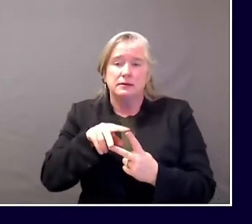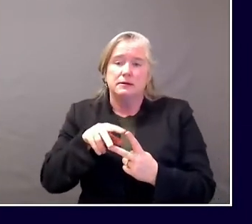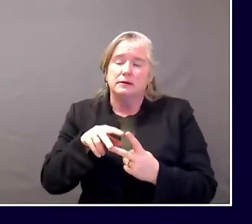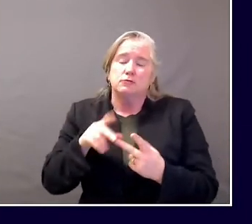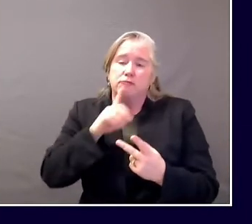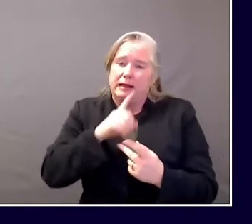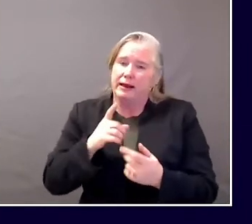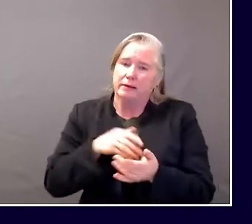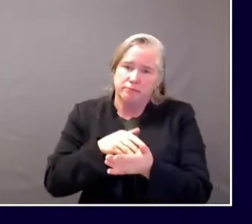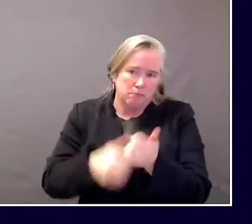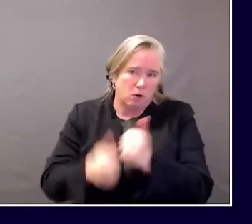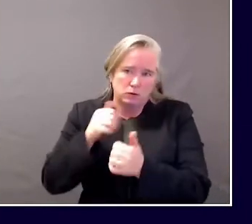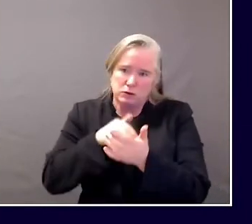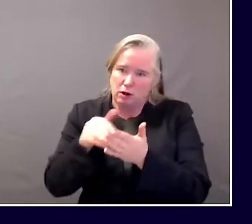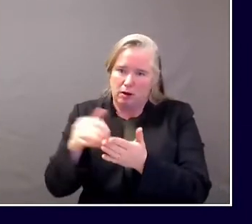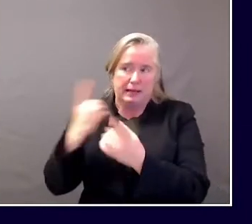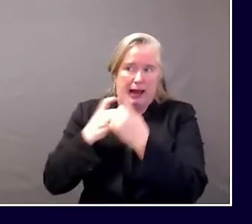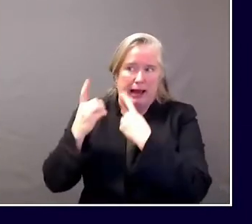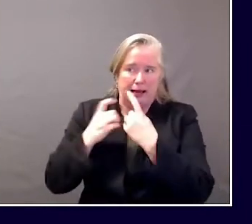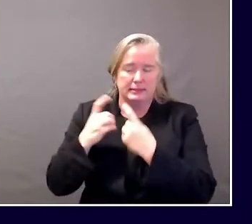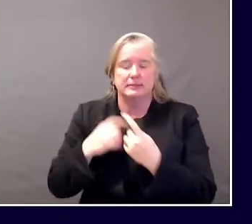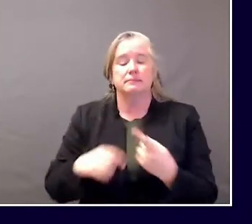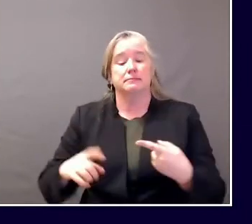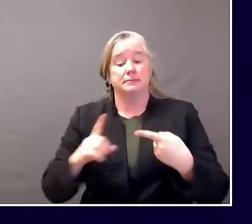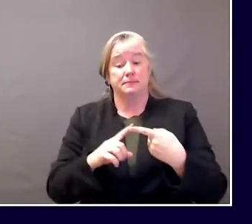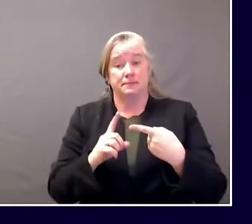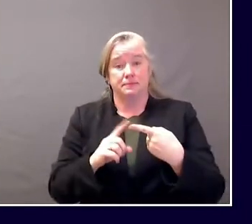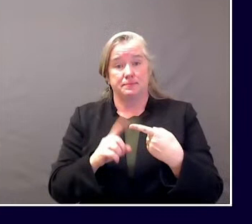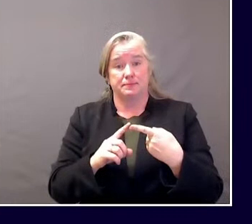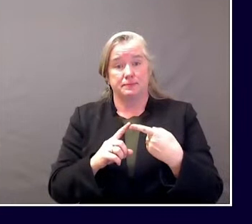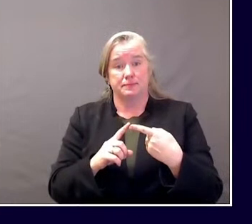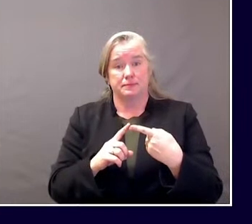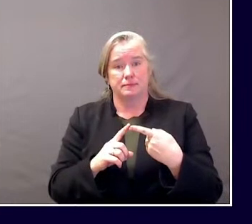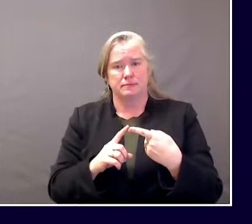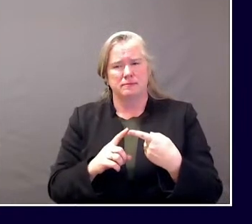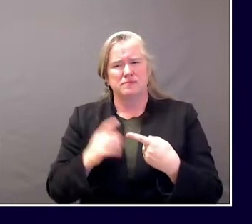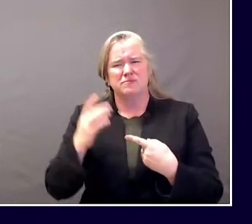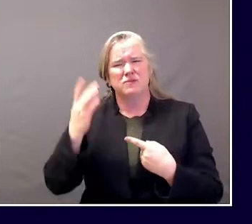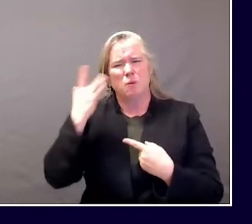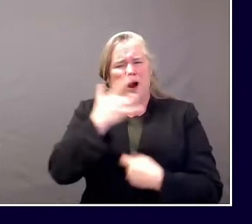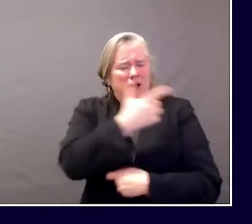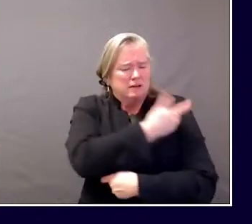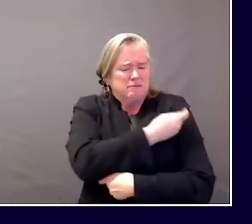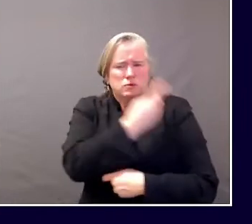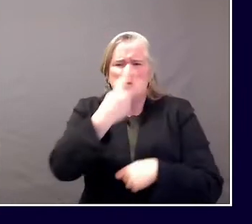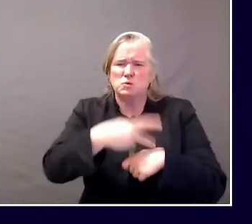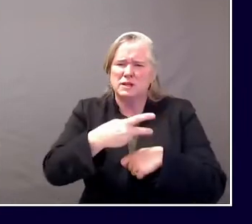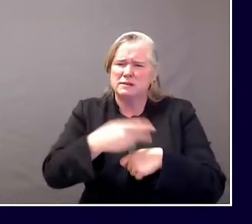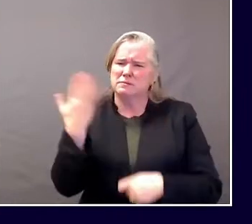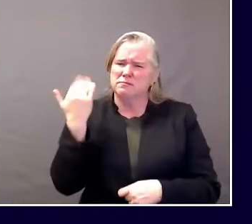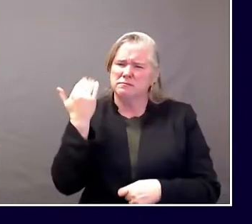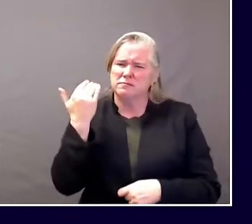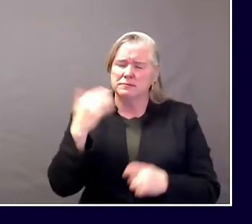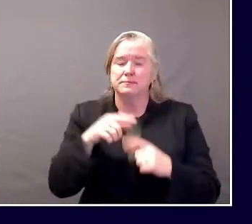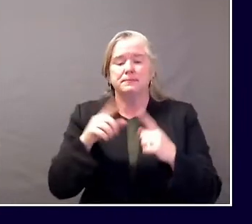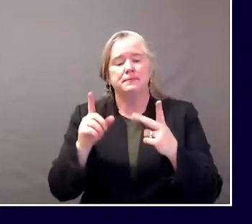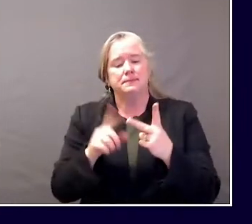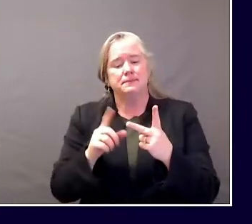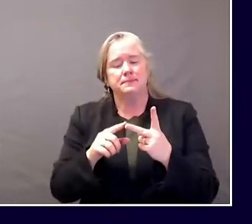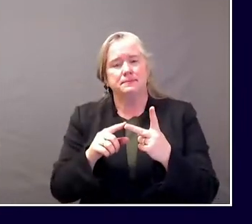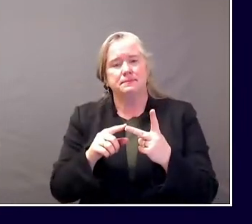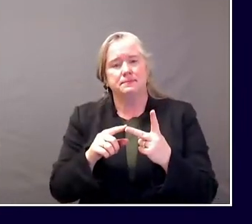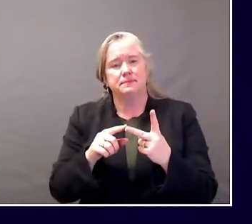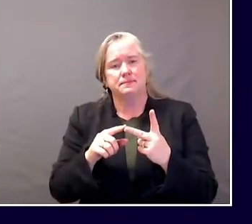common questions that we've received are, well, number one, why do I have to get 2 doses? And number two, why am I